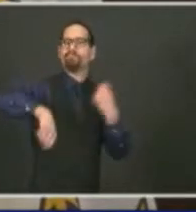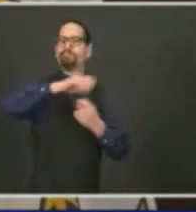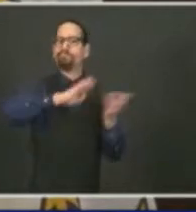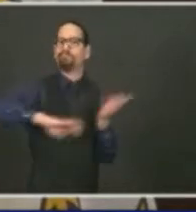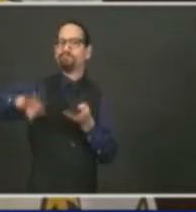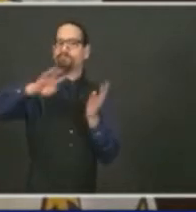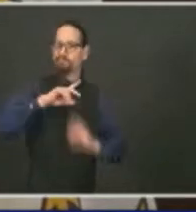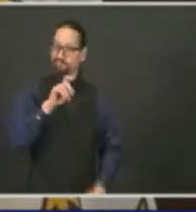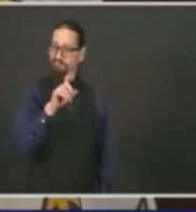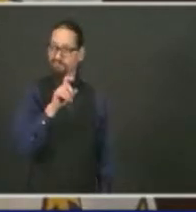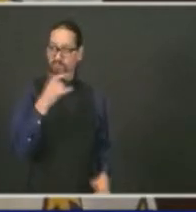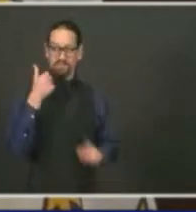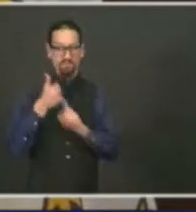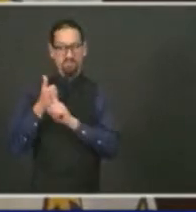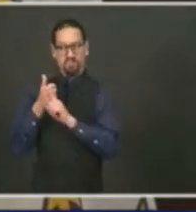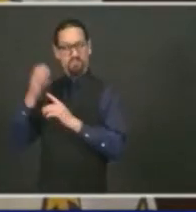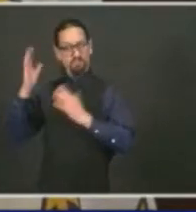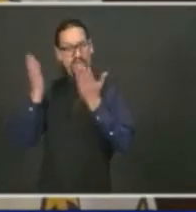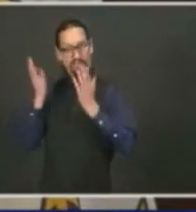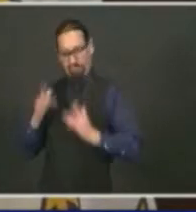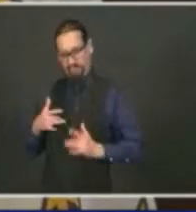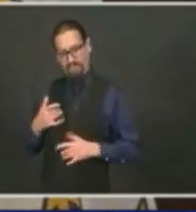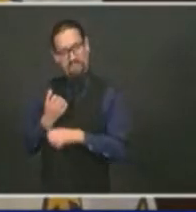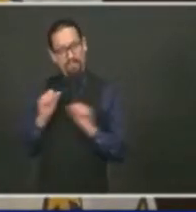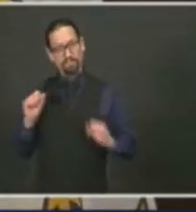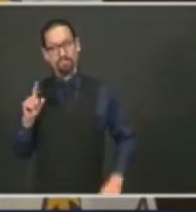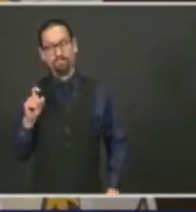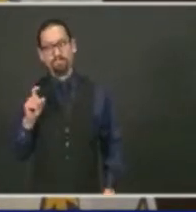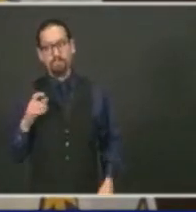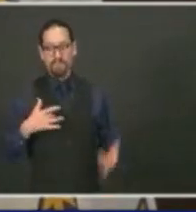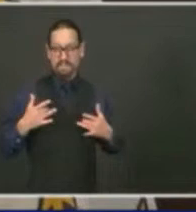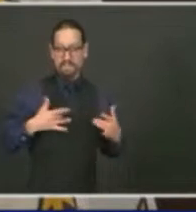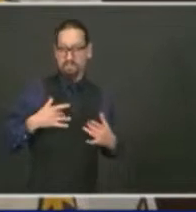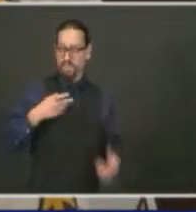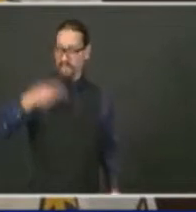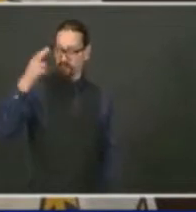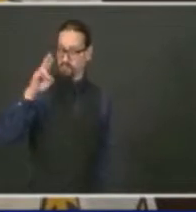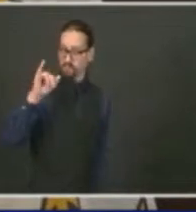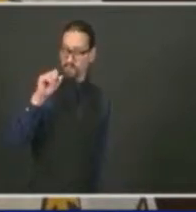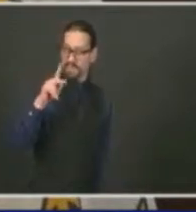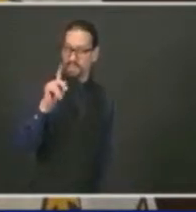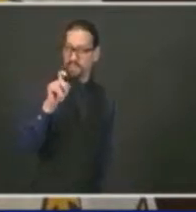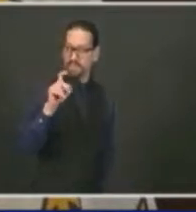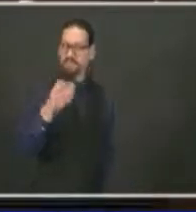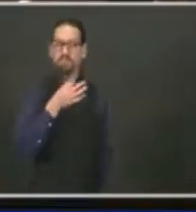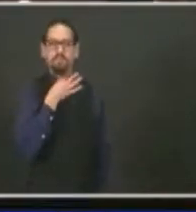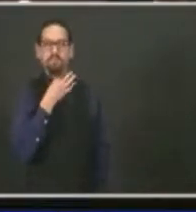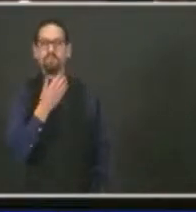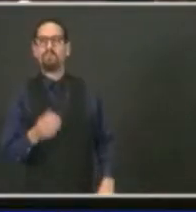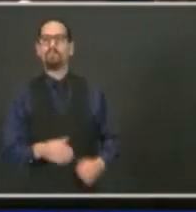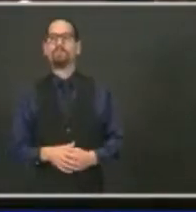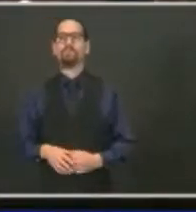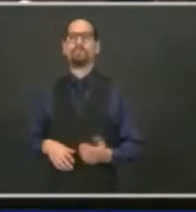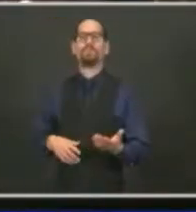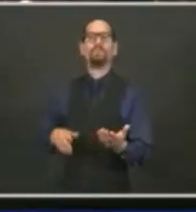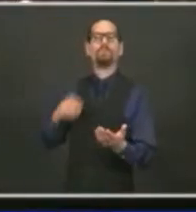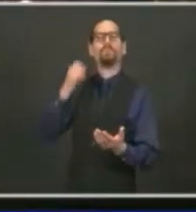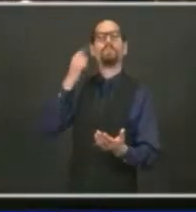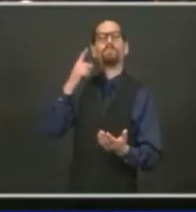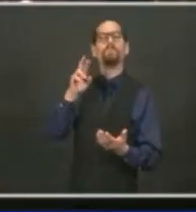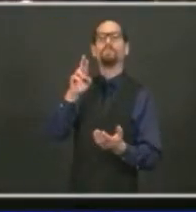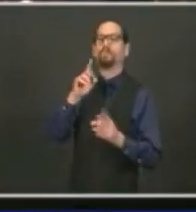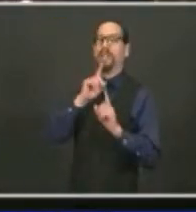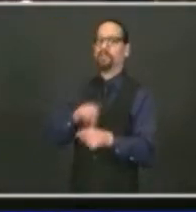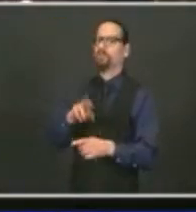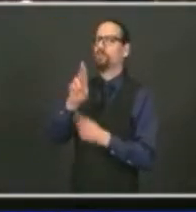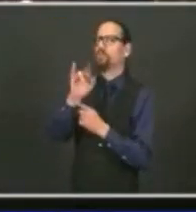believe that there's no particular risk for someone who's working as a waiter right now, a waitress? I believe the risk is minimal. I mean, again, from what I've